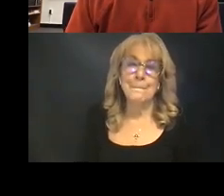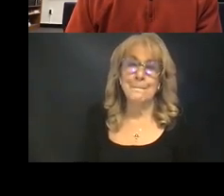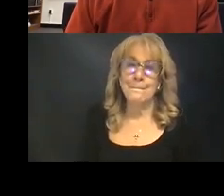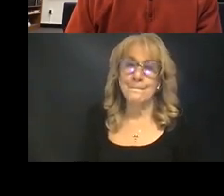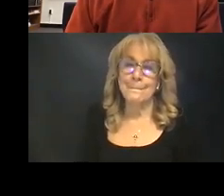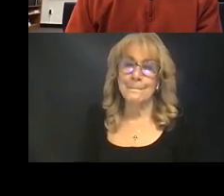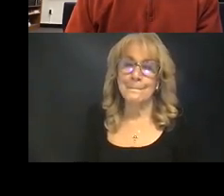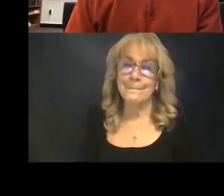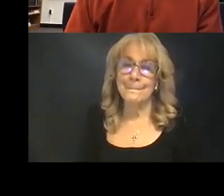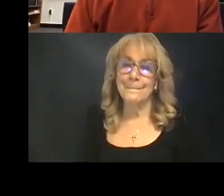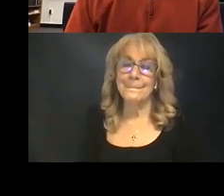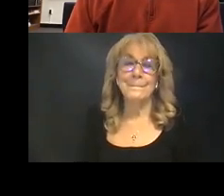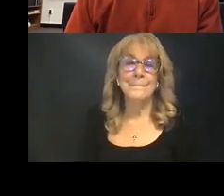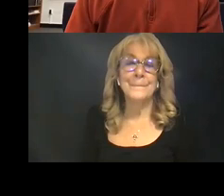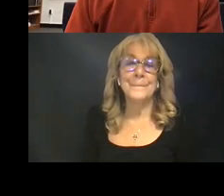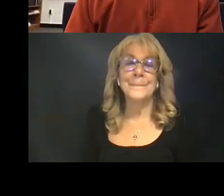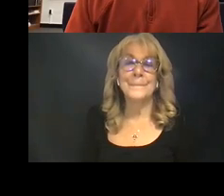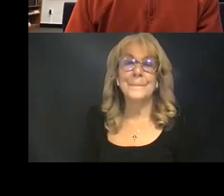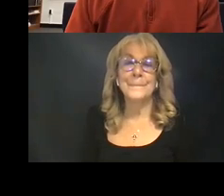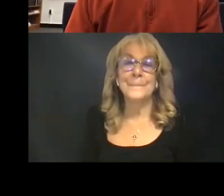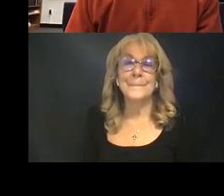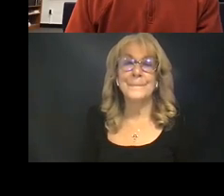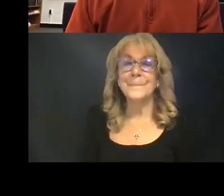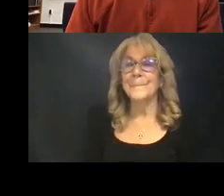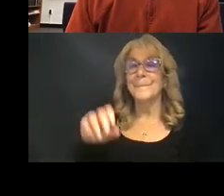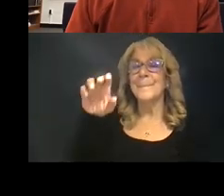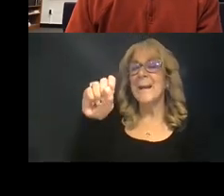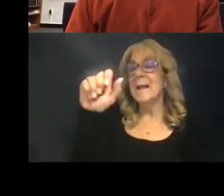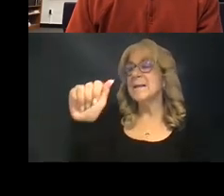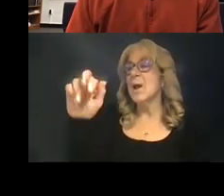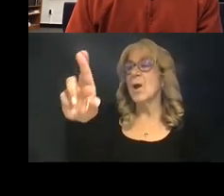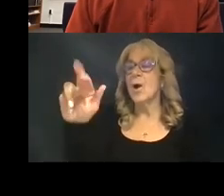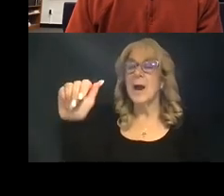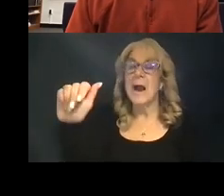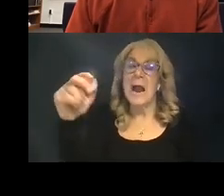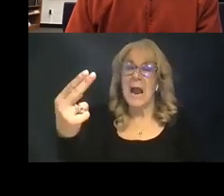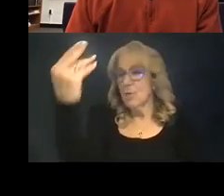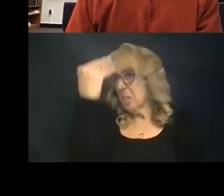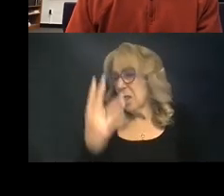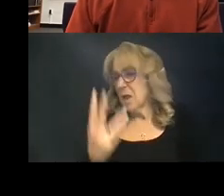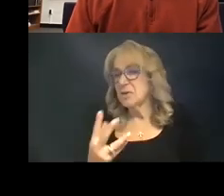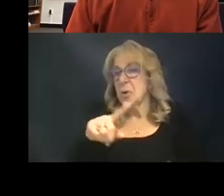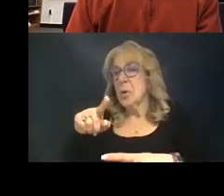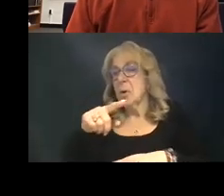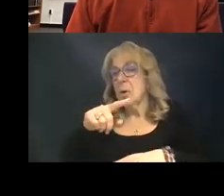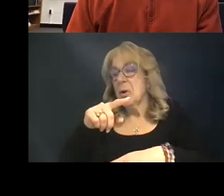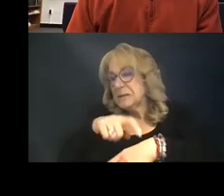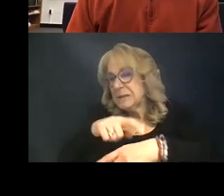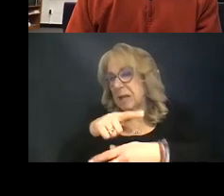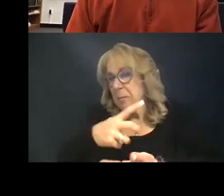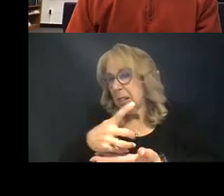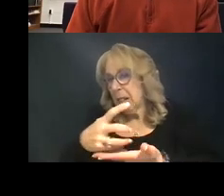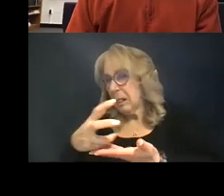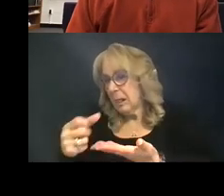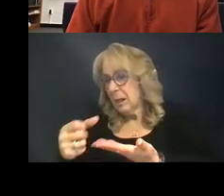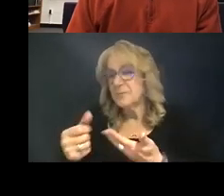And Sarah will let us know when there's a little time left just so each family can try to have